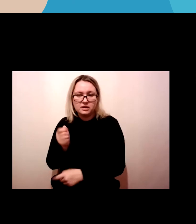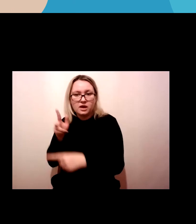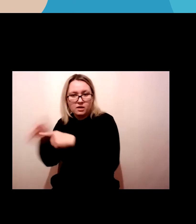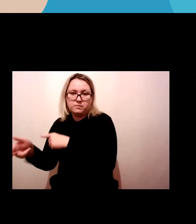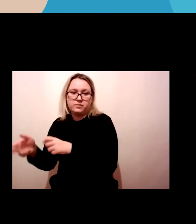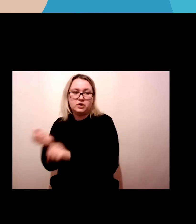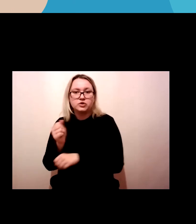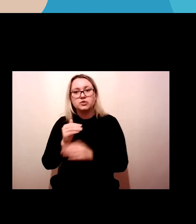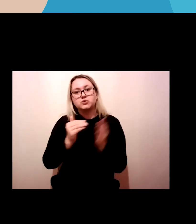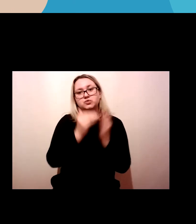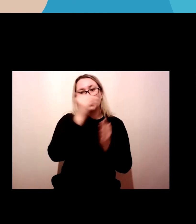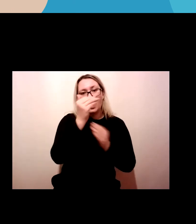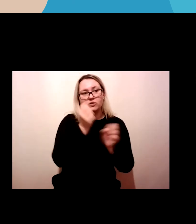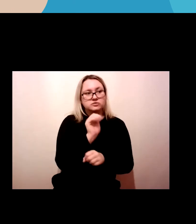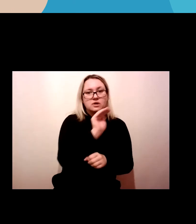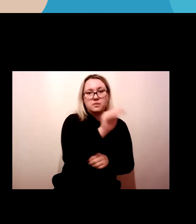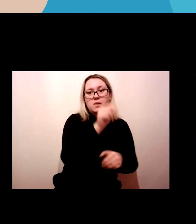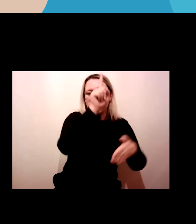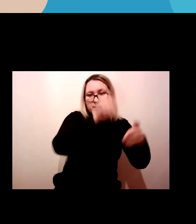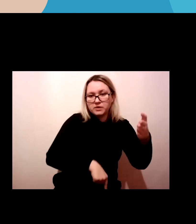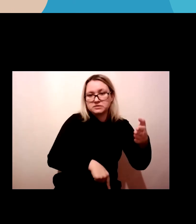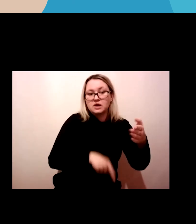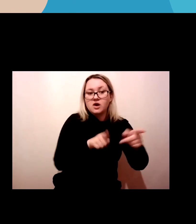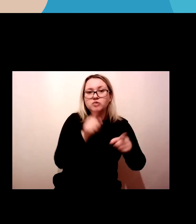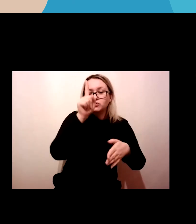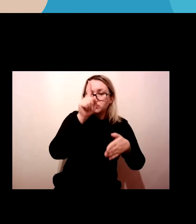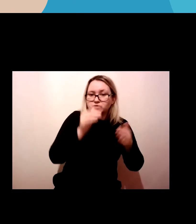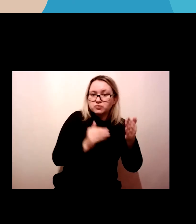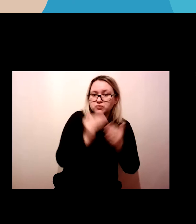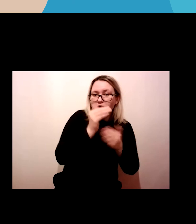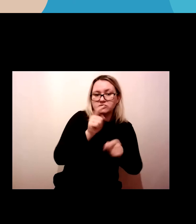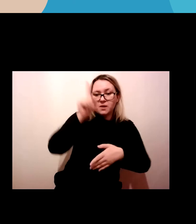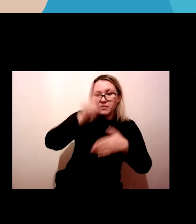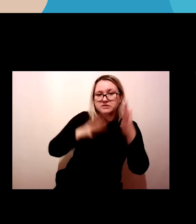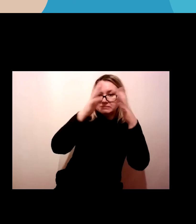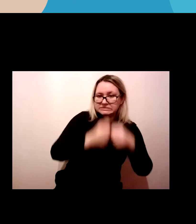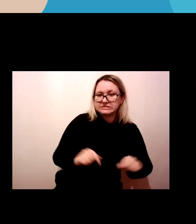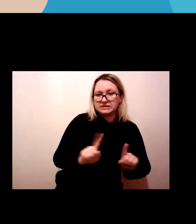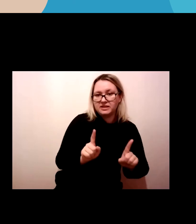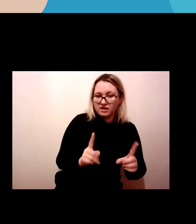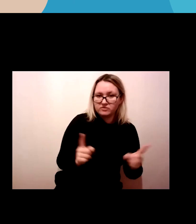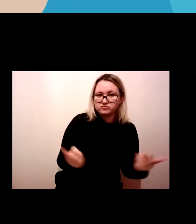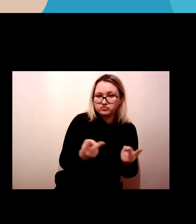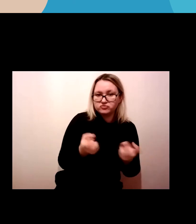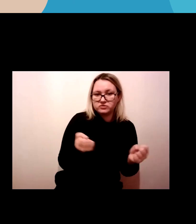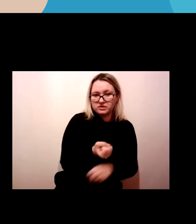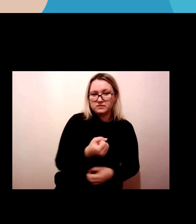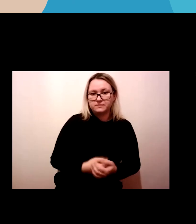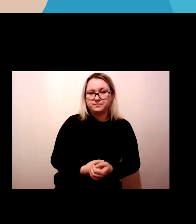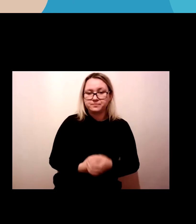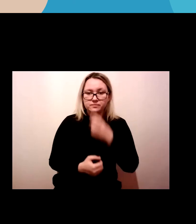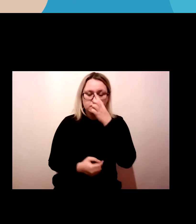bullying, they cannot allow their friend to be bullied. And they have to trust their adults, while adults